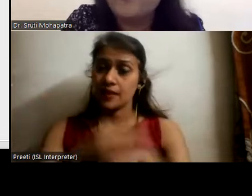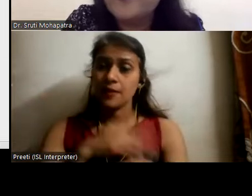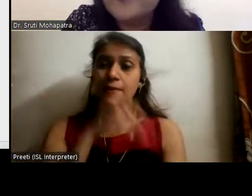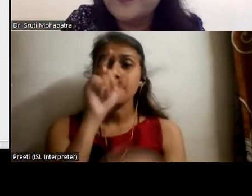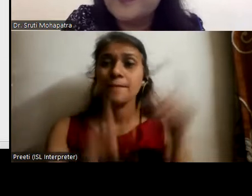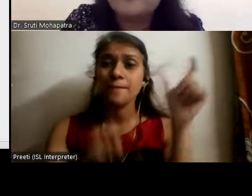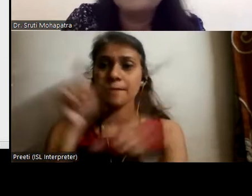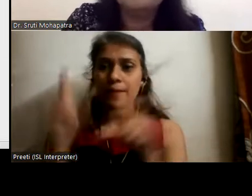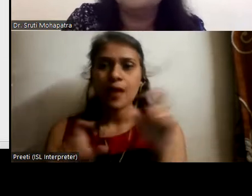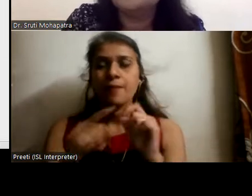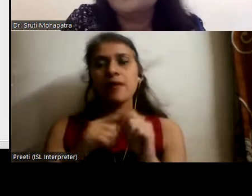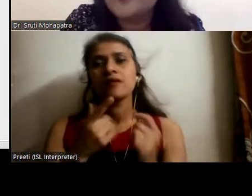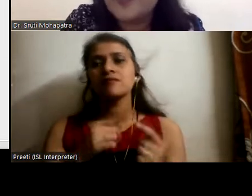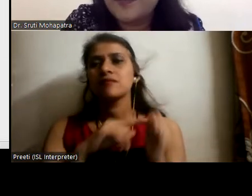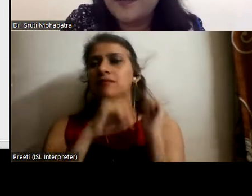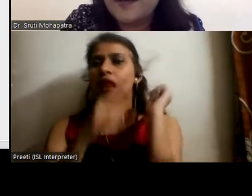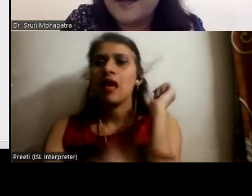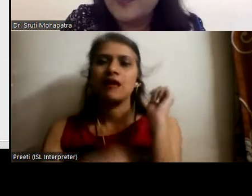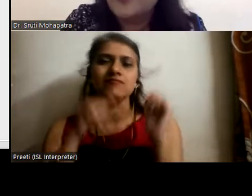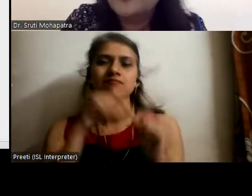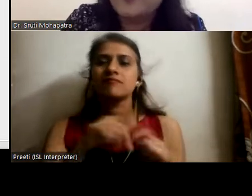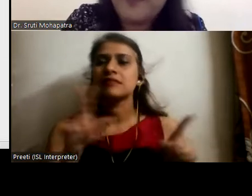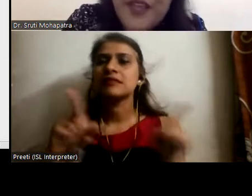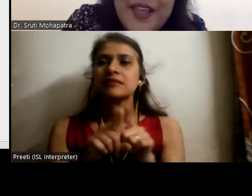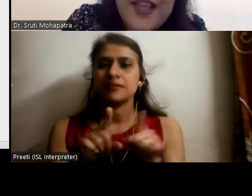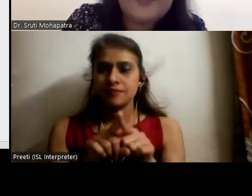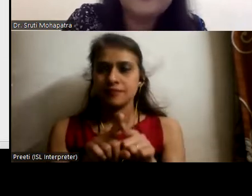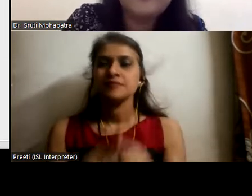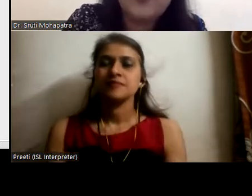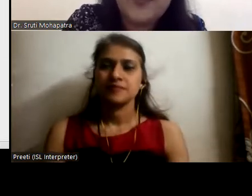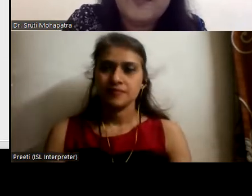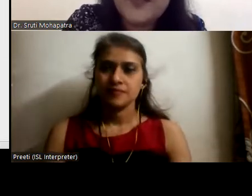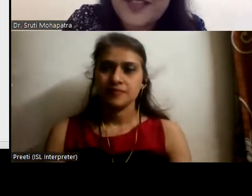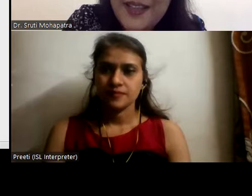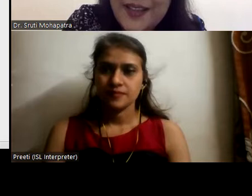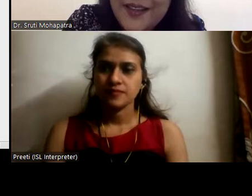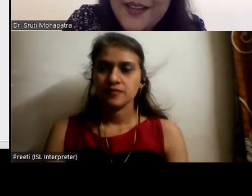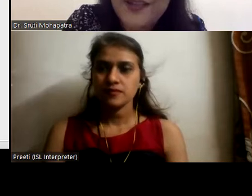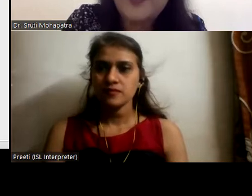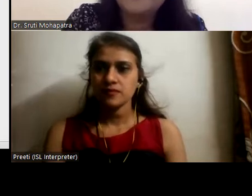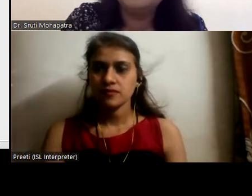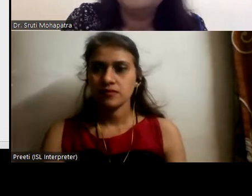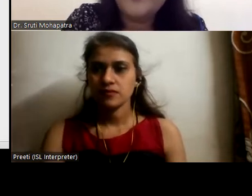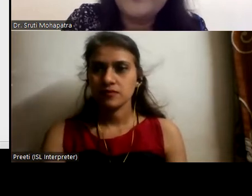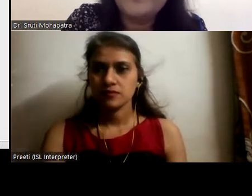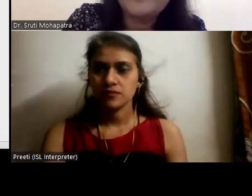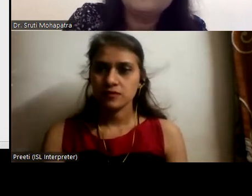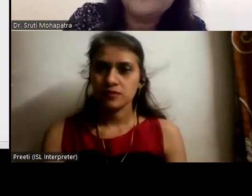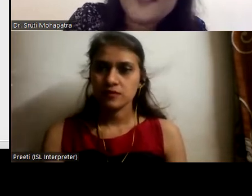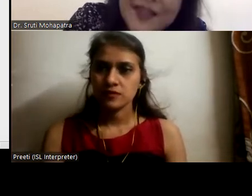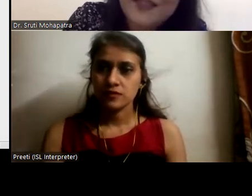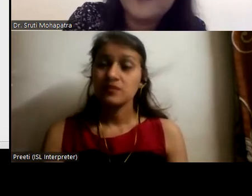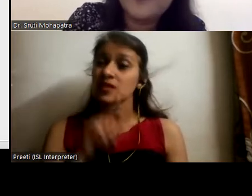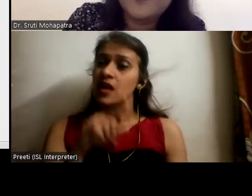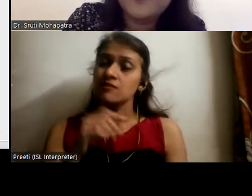were always in the lowermost rung. So being at the lowermost hierarchy, where they had